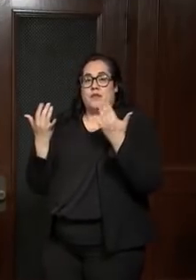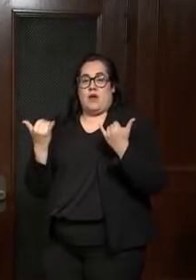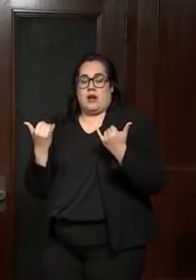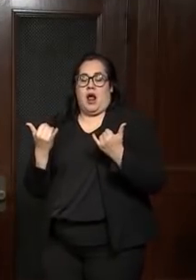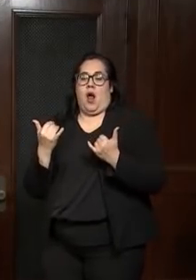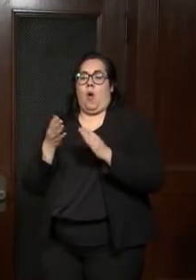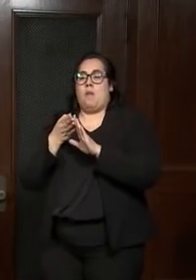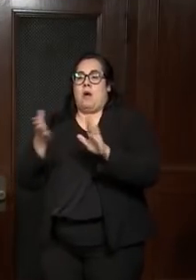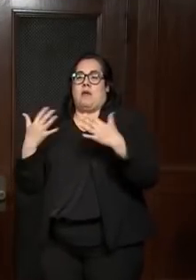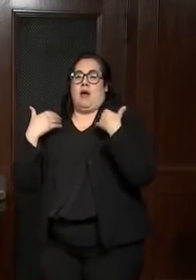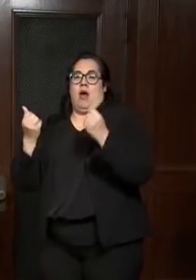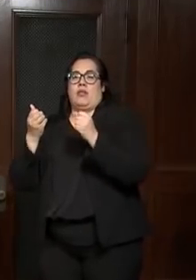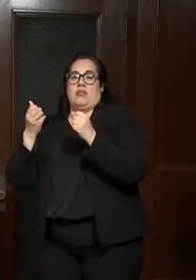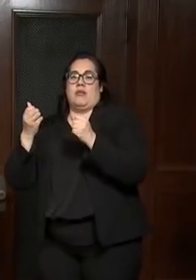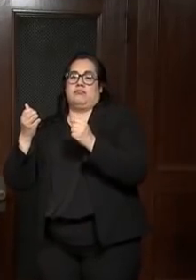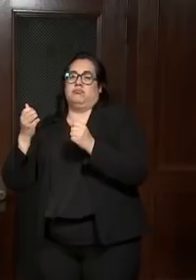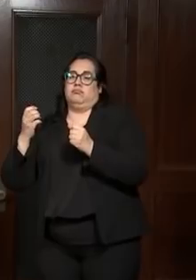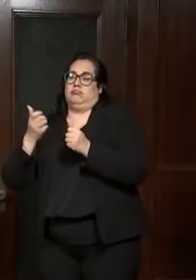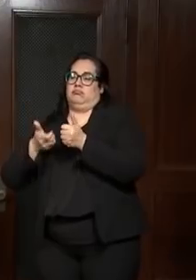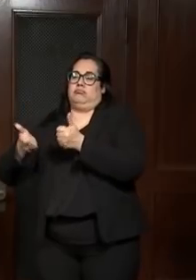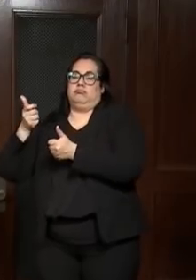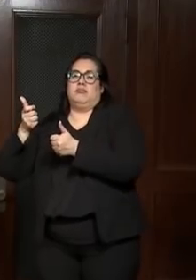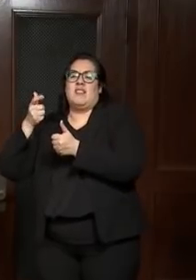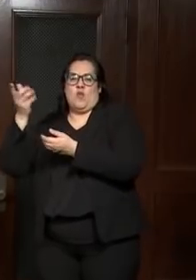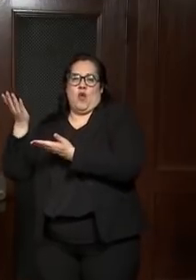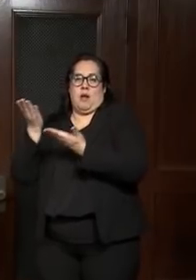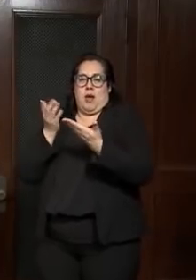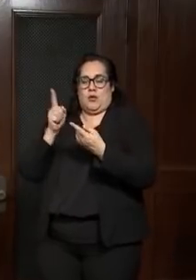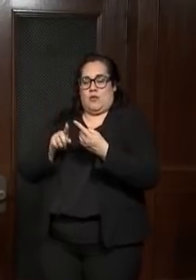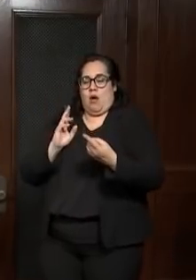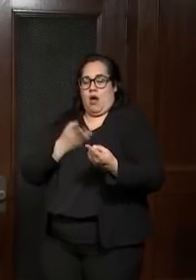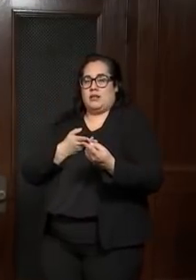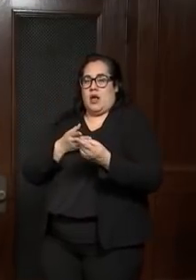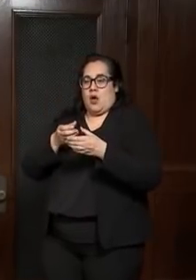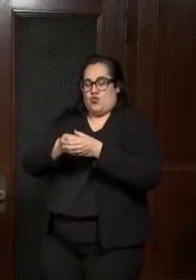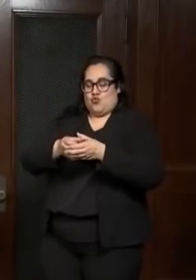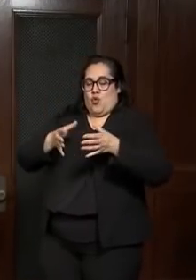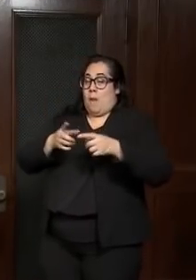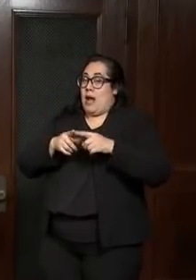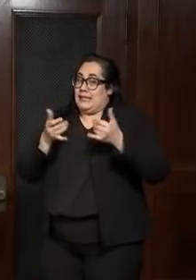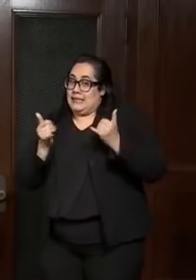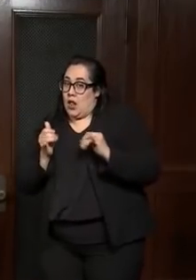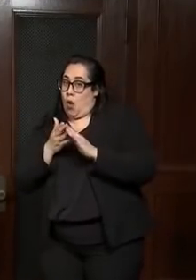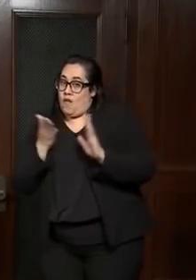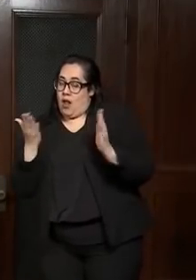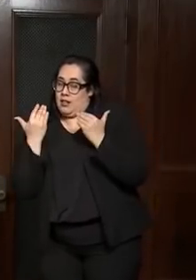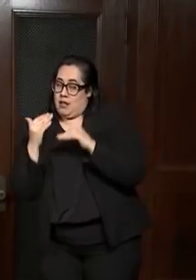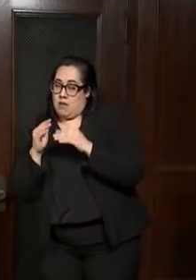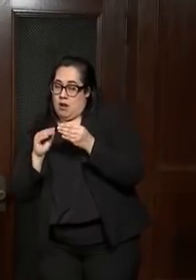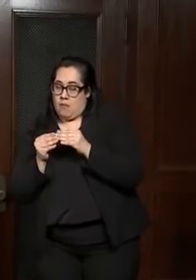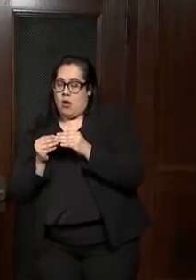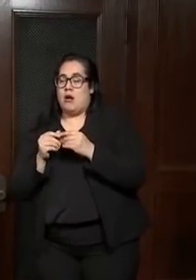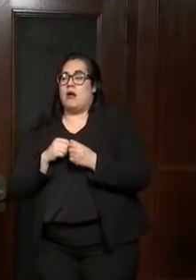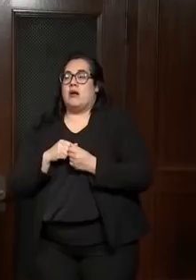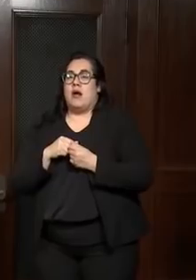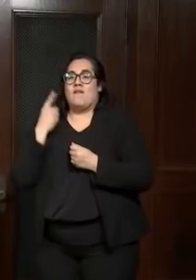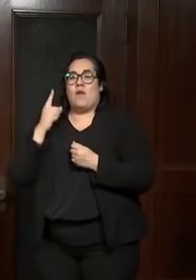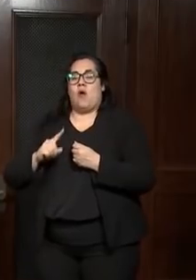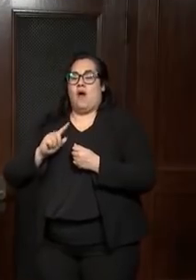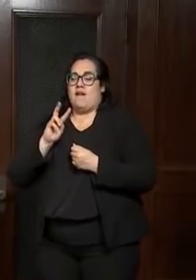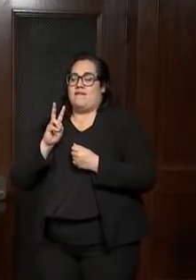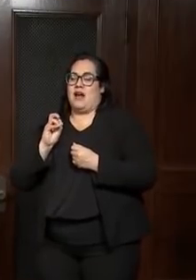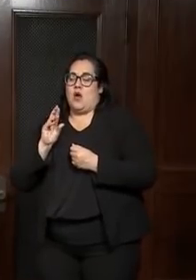now public health officials are recommending to us, with the growing but still overall limited numbers of